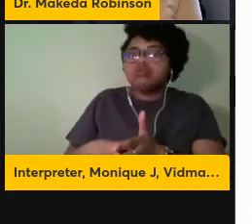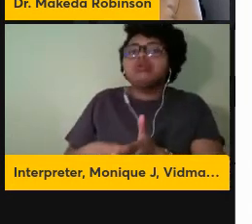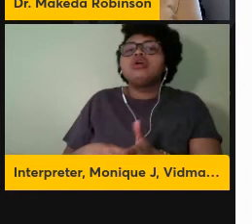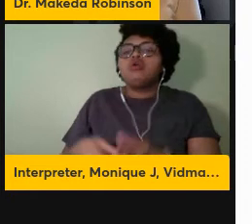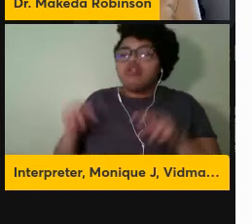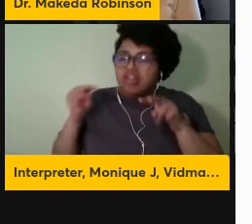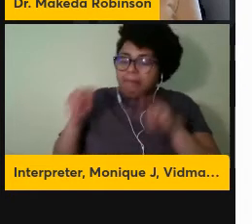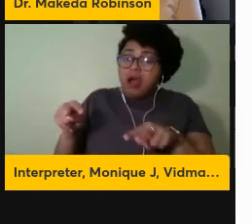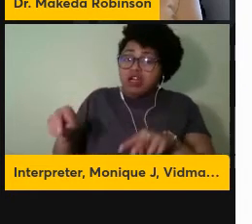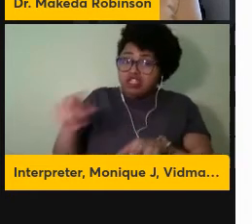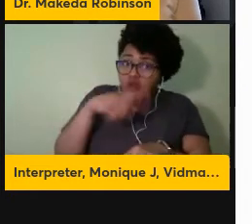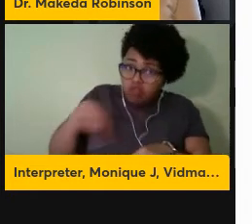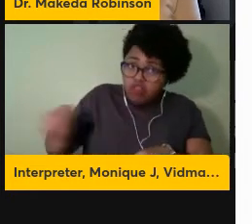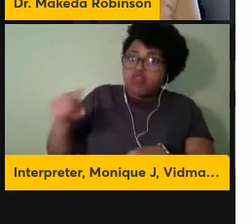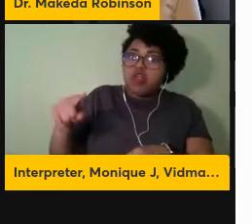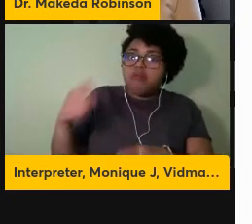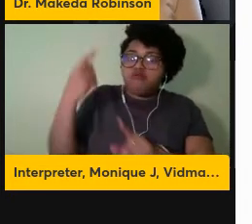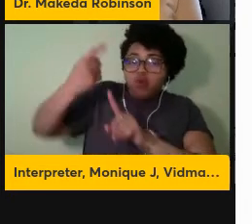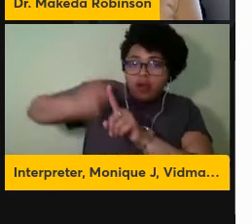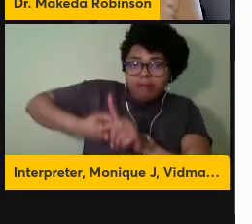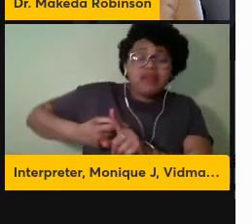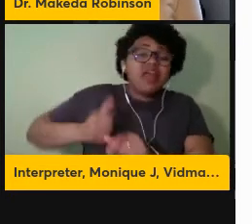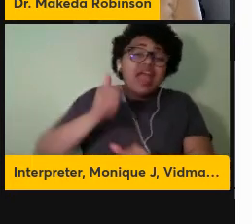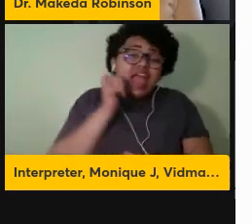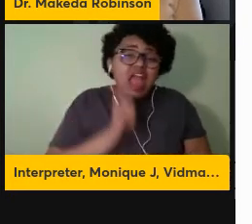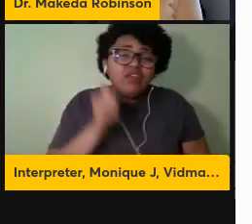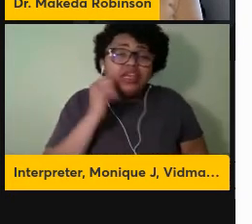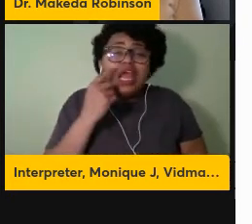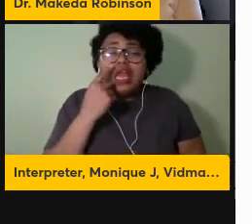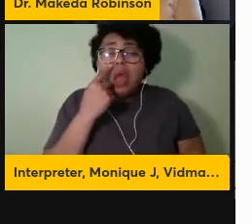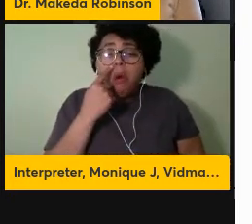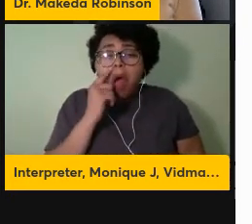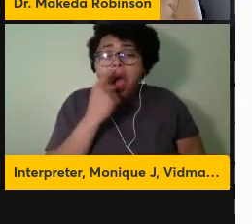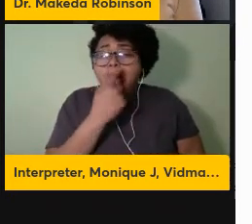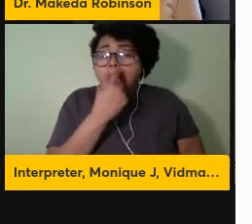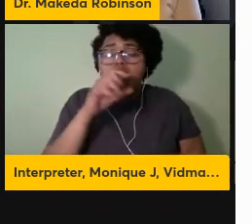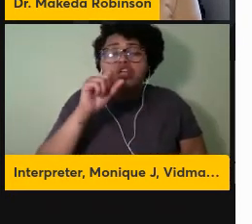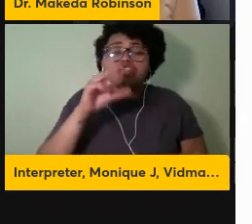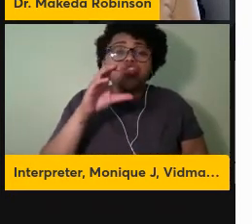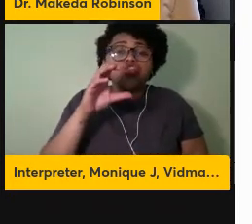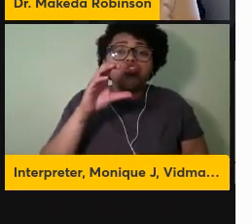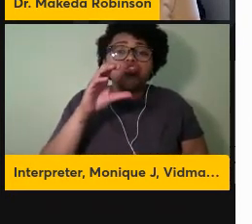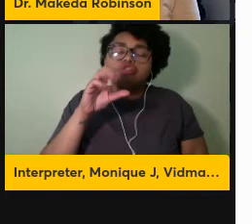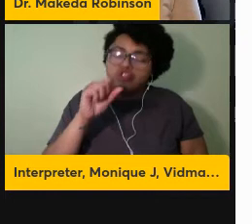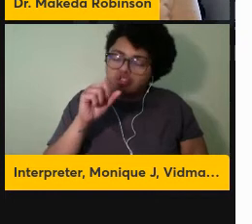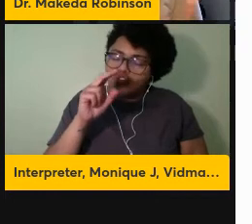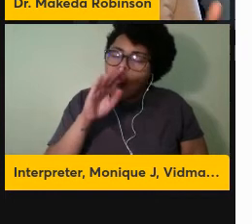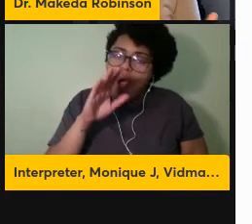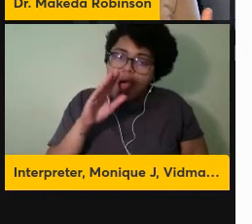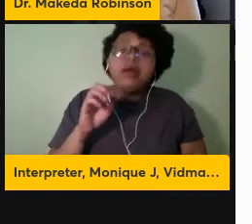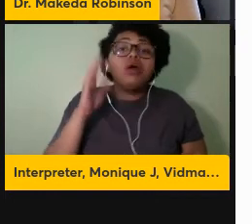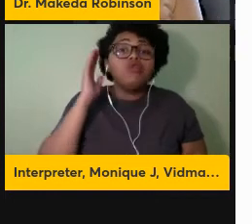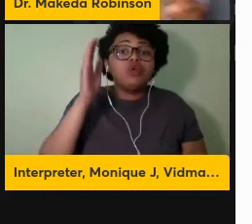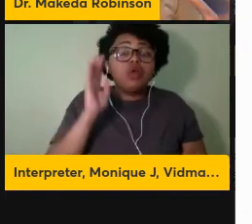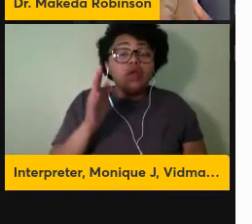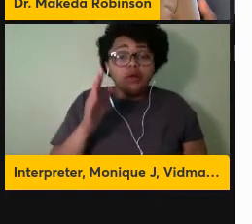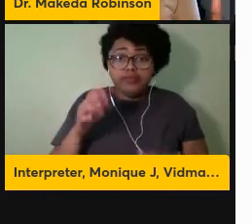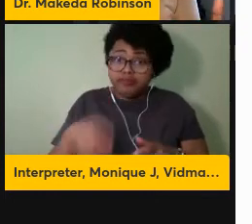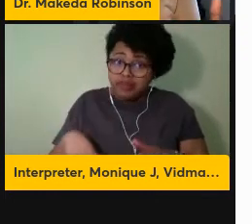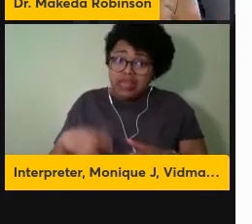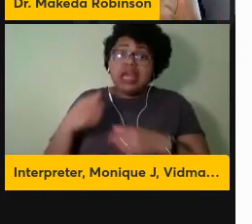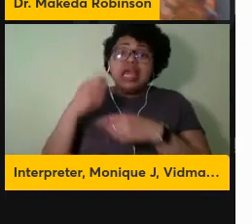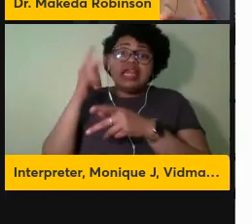to identify new transmission, as well as keep a symptom diary so we can identify which